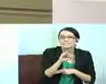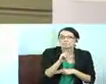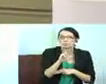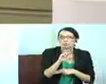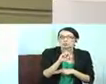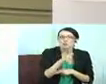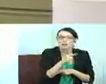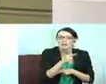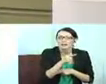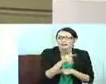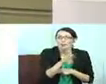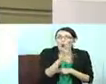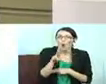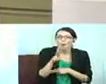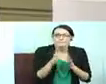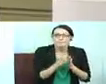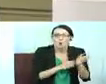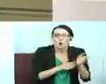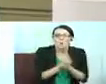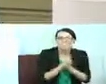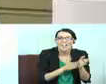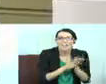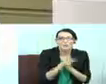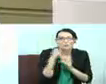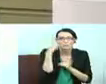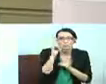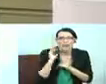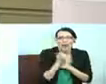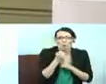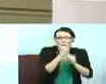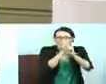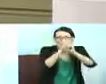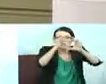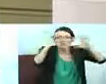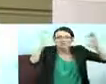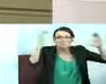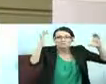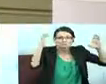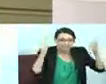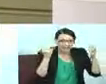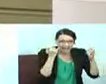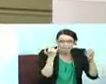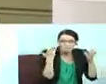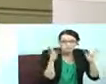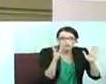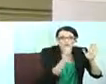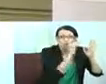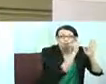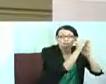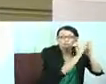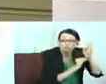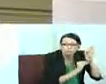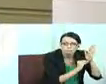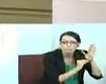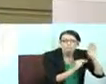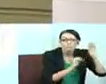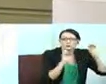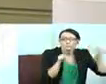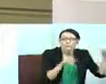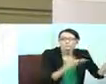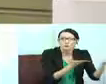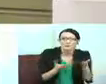then if you've already written yours, you can bring it to the altar and put it up here during